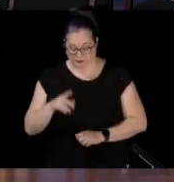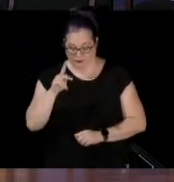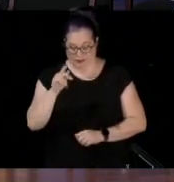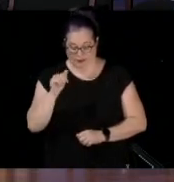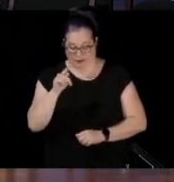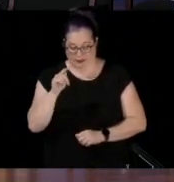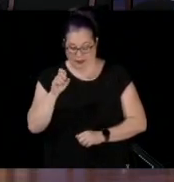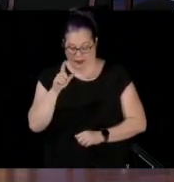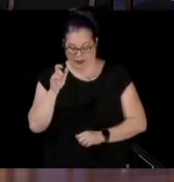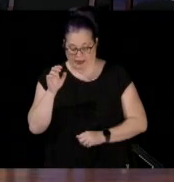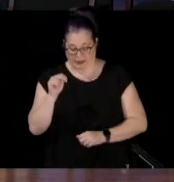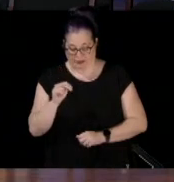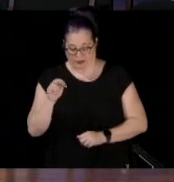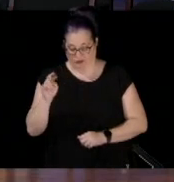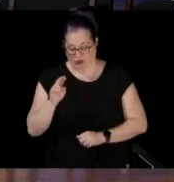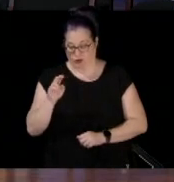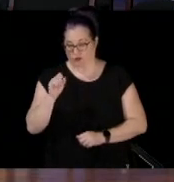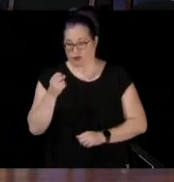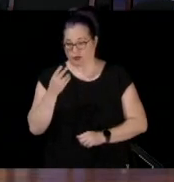Caitlin Rose Sharp.